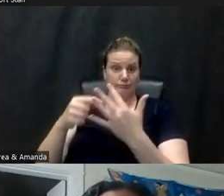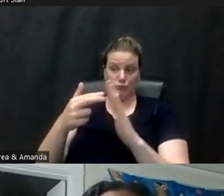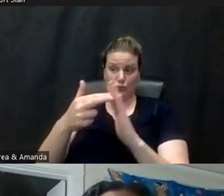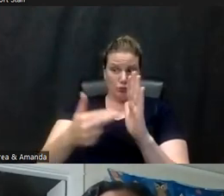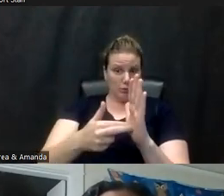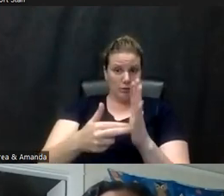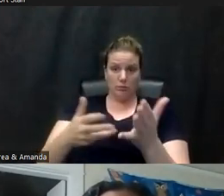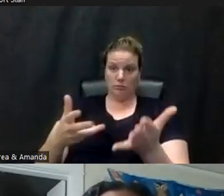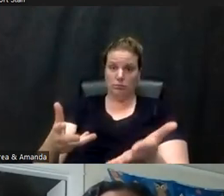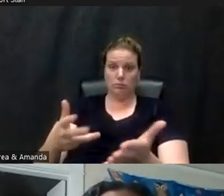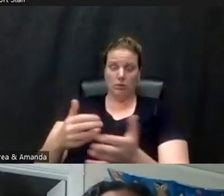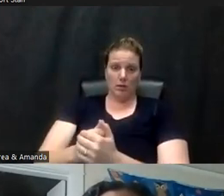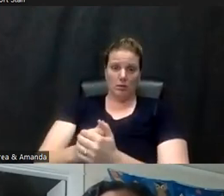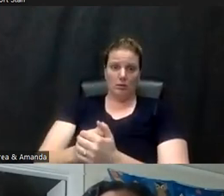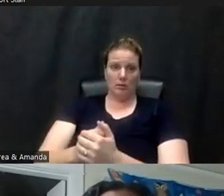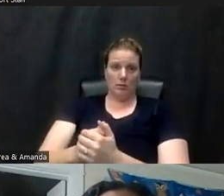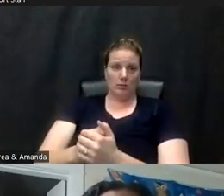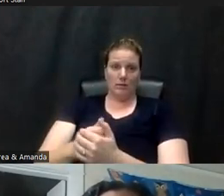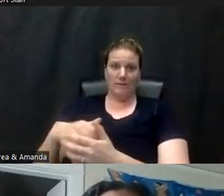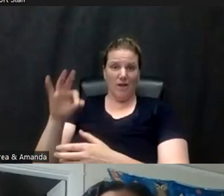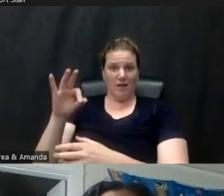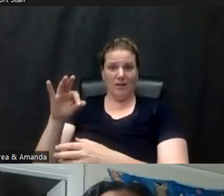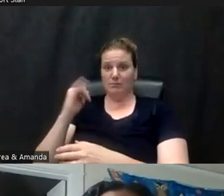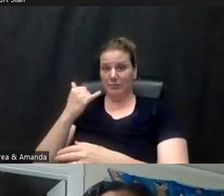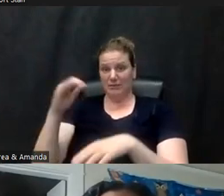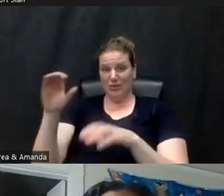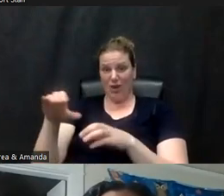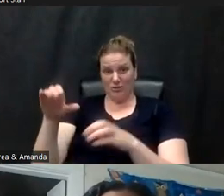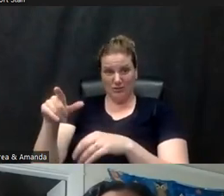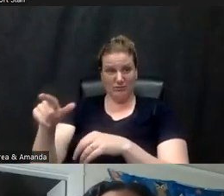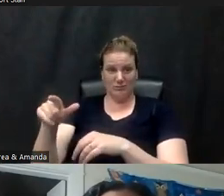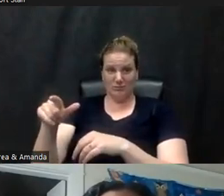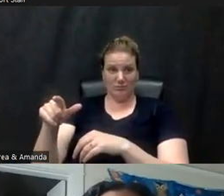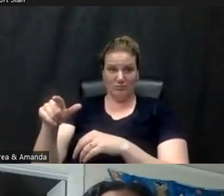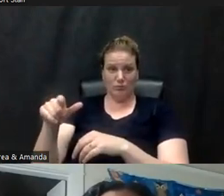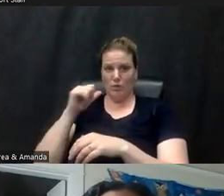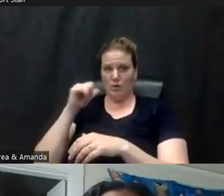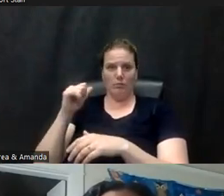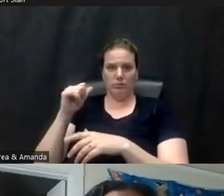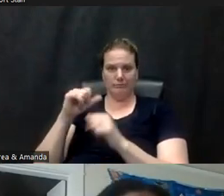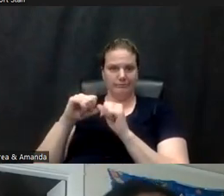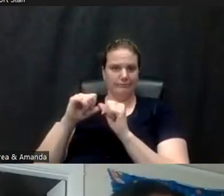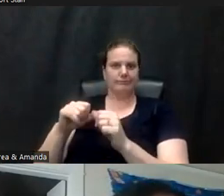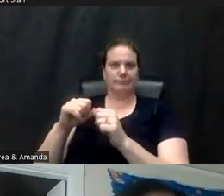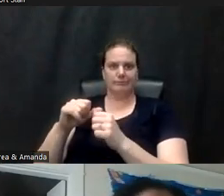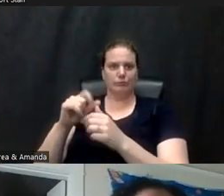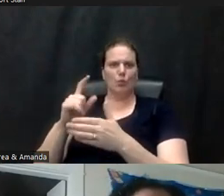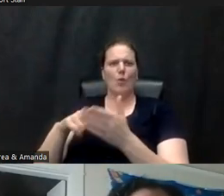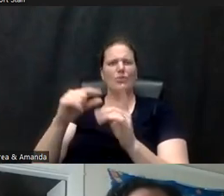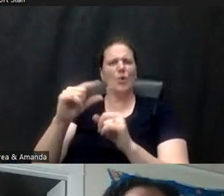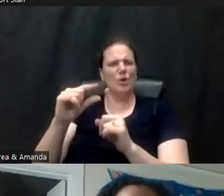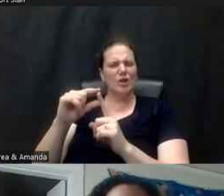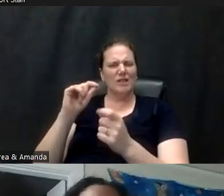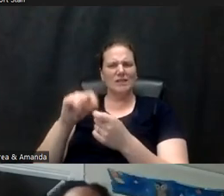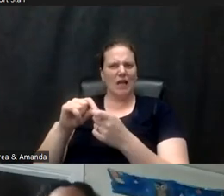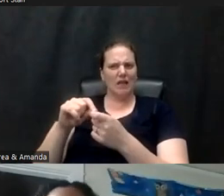then the finding of misconduct will not be sustained, or I'm not quite sure what the words would be